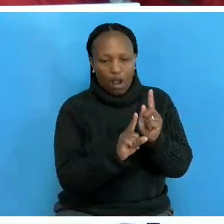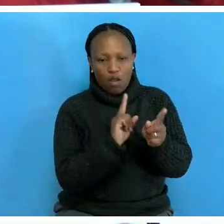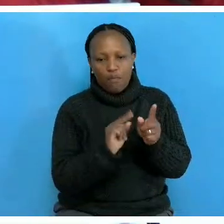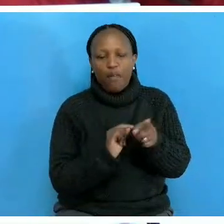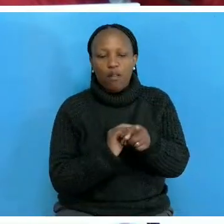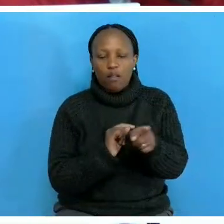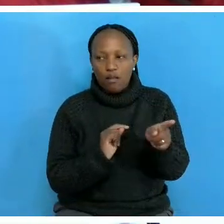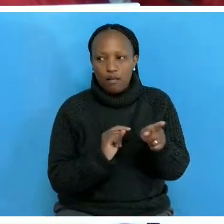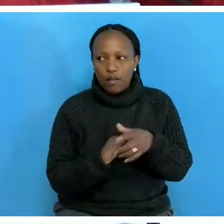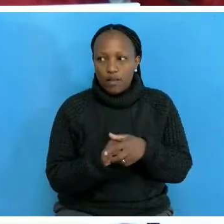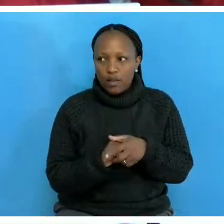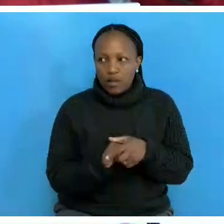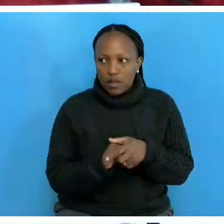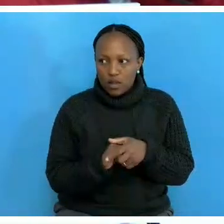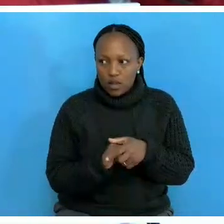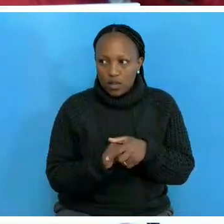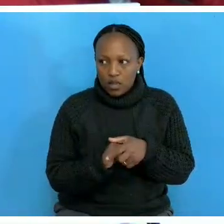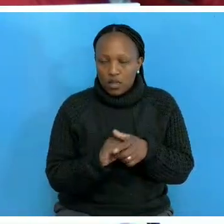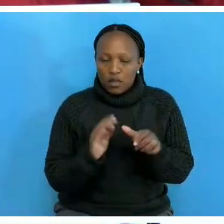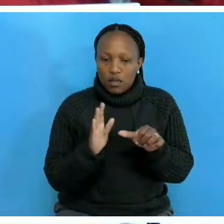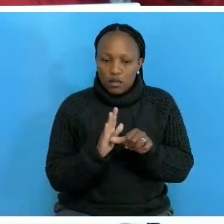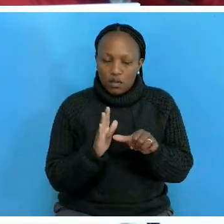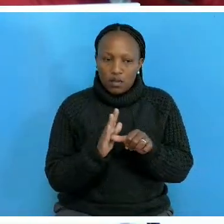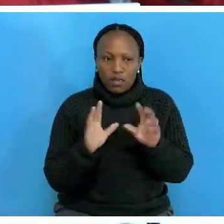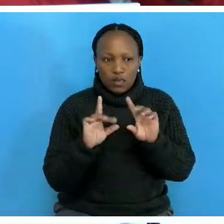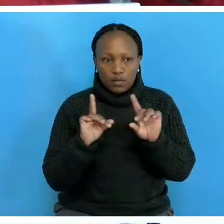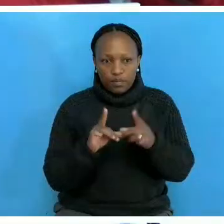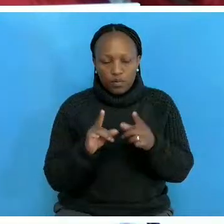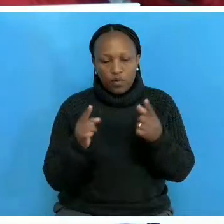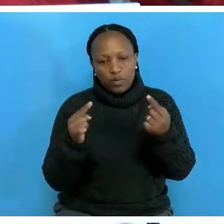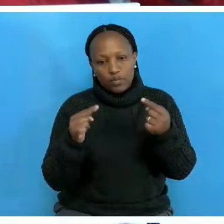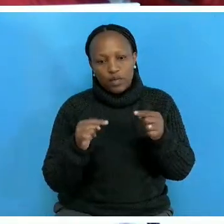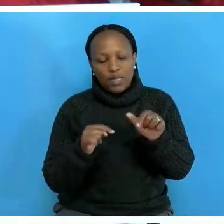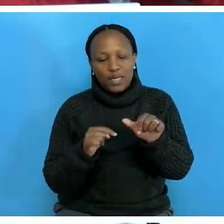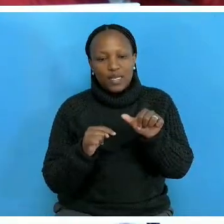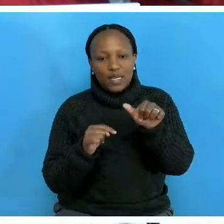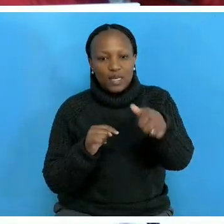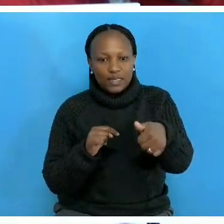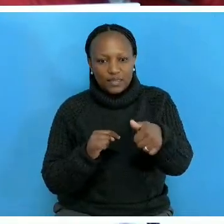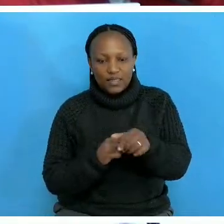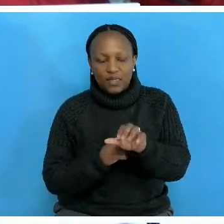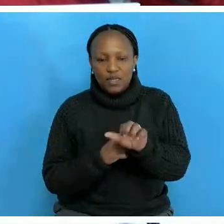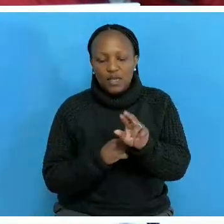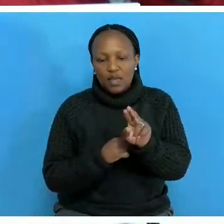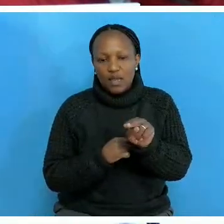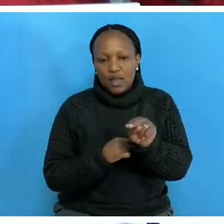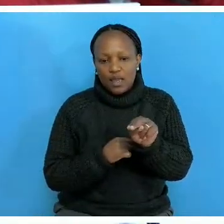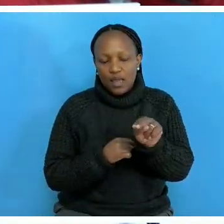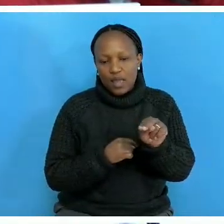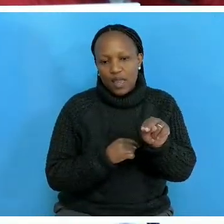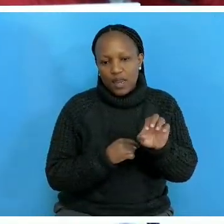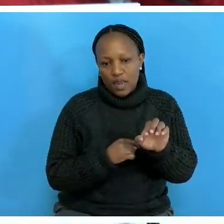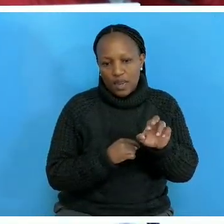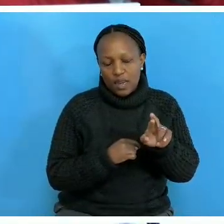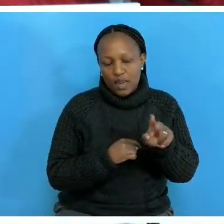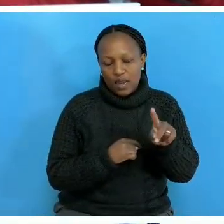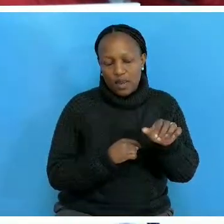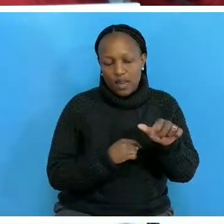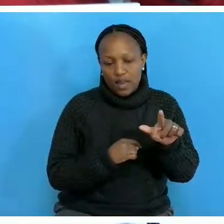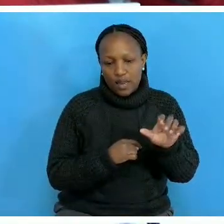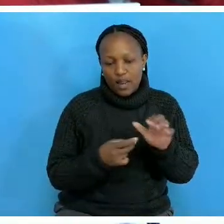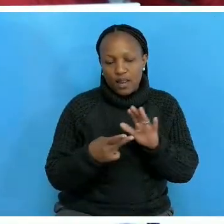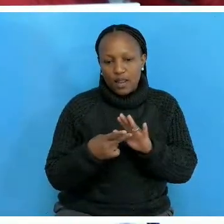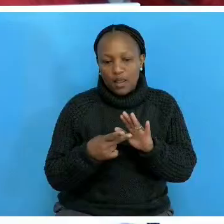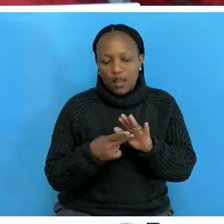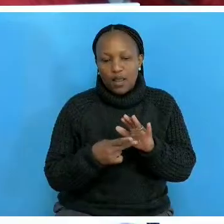it is important that the department comes, when we go to the next, we've got Enedal, we've got Reiger Park, we've got so many